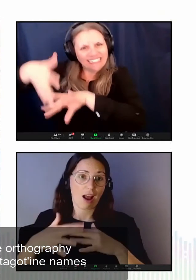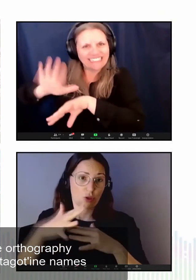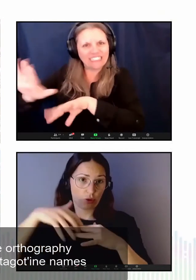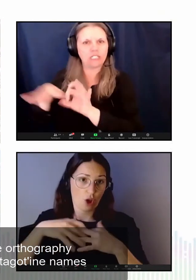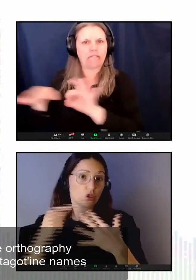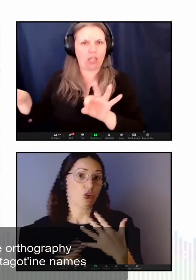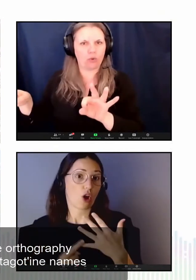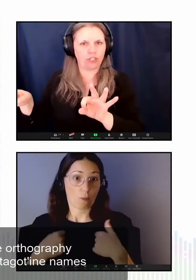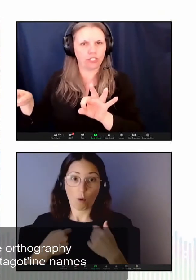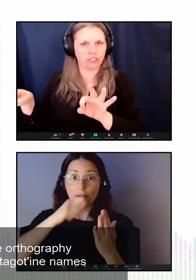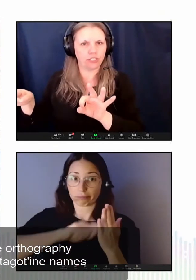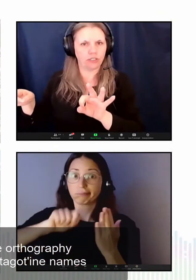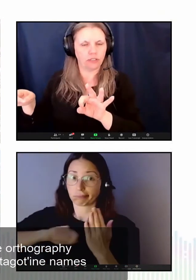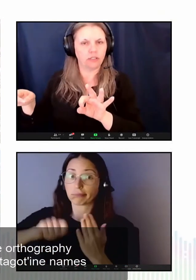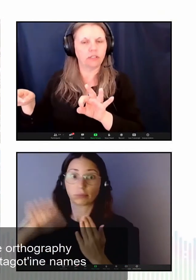the orthography the